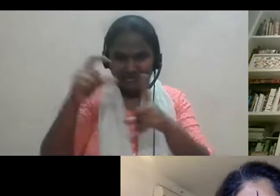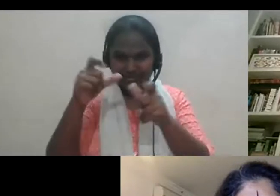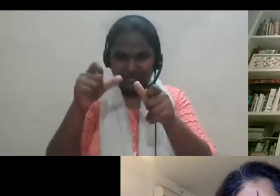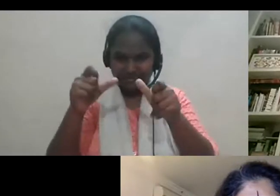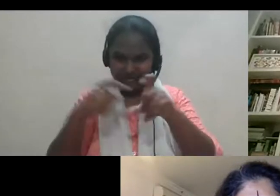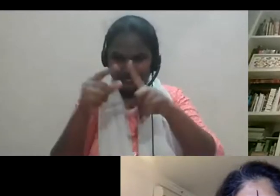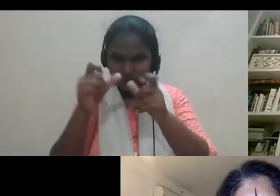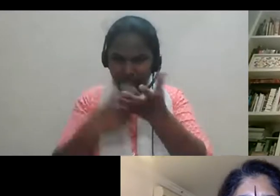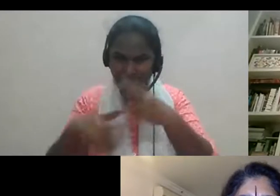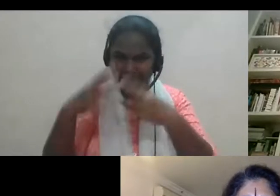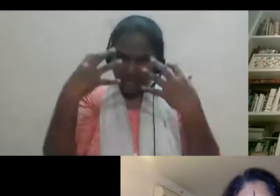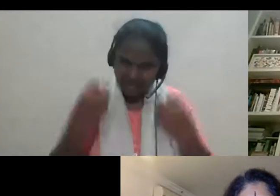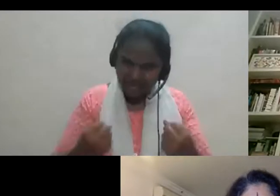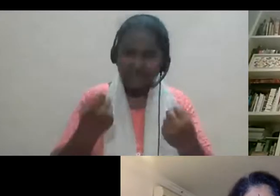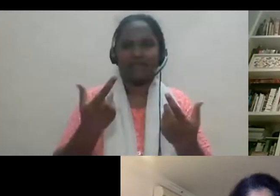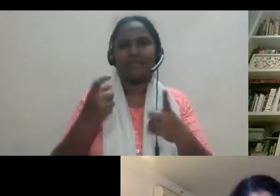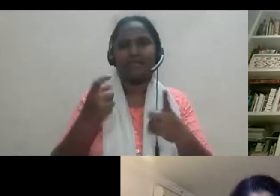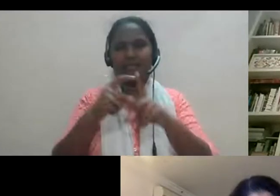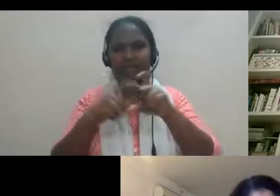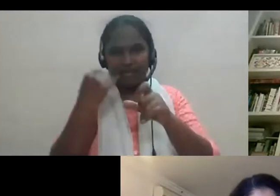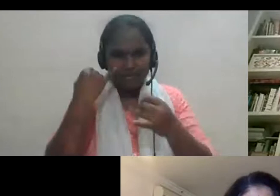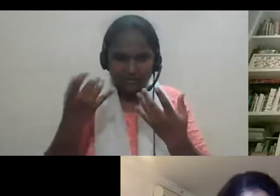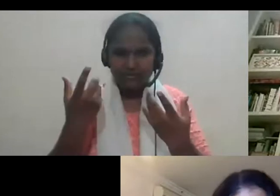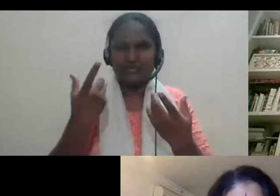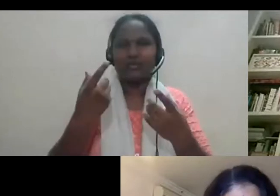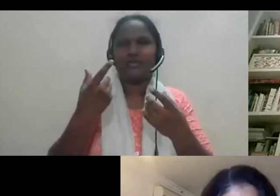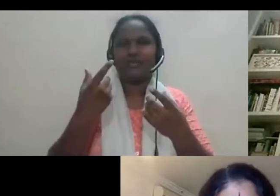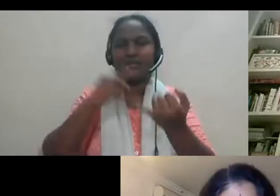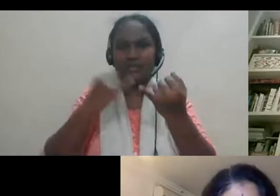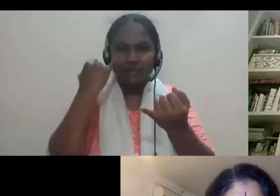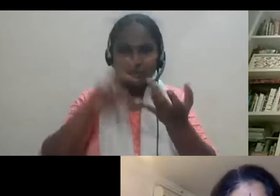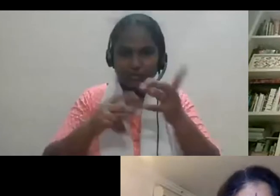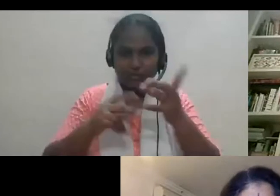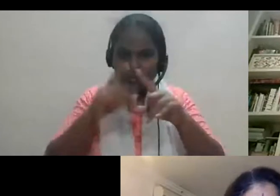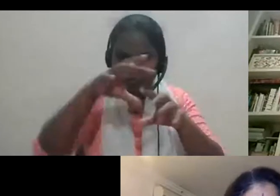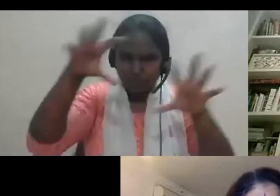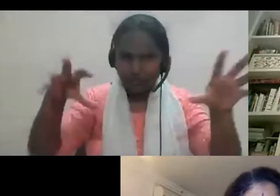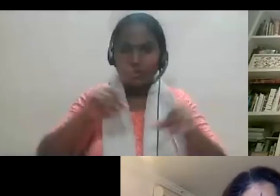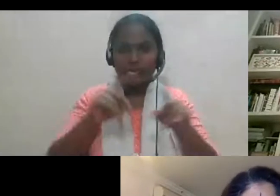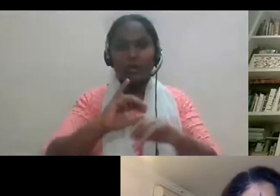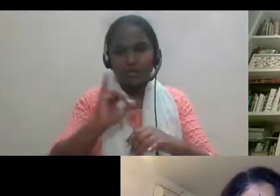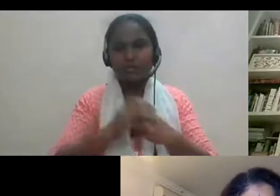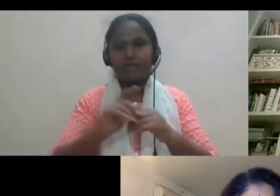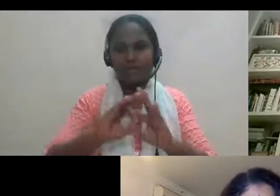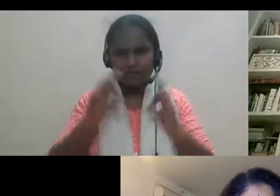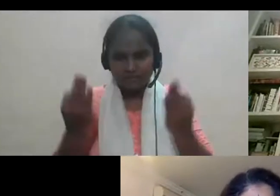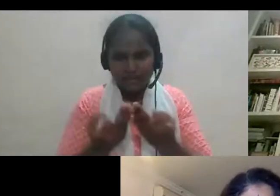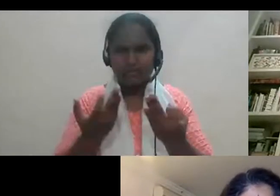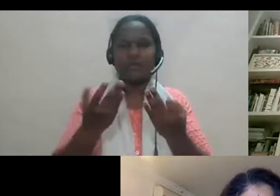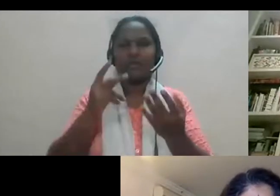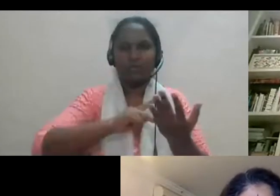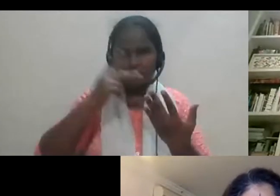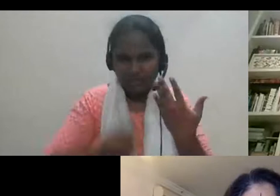has deals with educational institutions, mm-hmm. But also, and the families programs, but